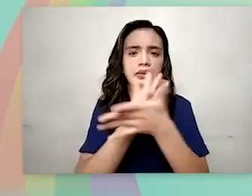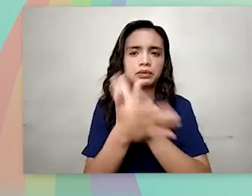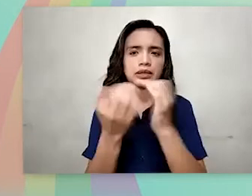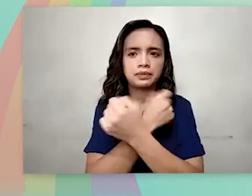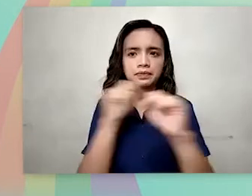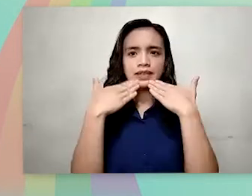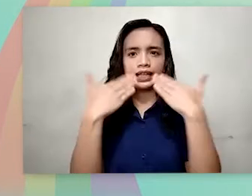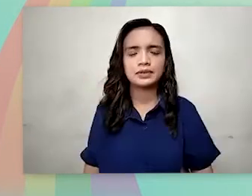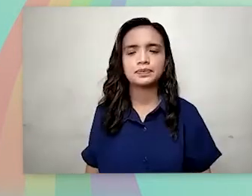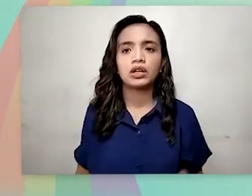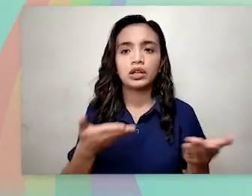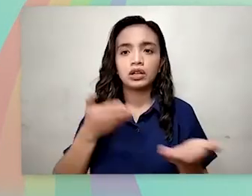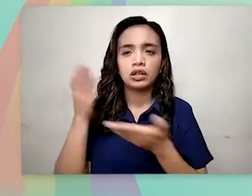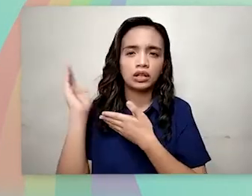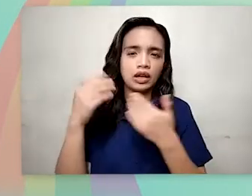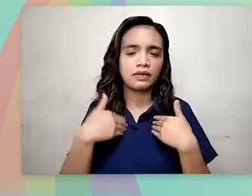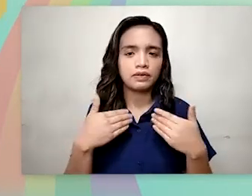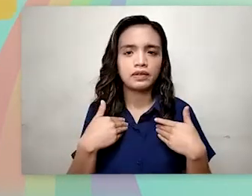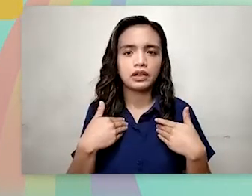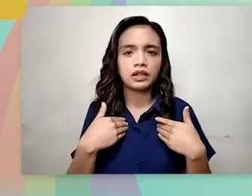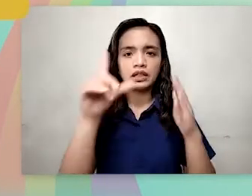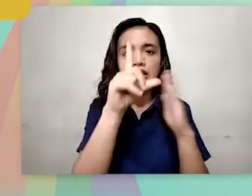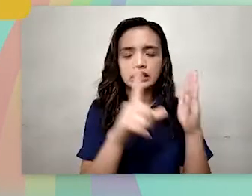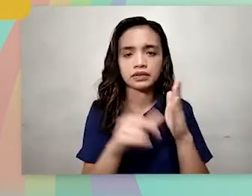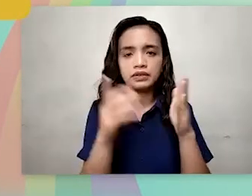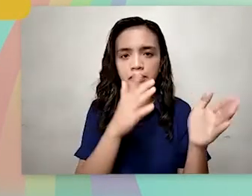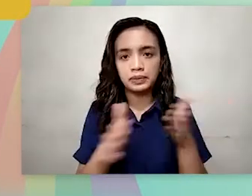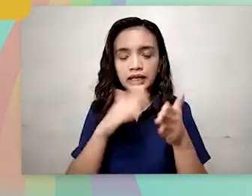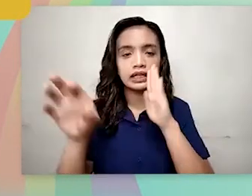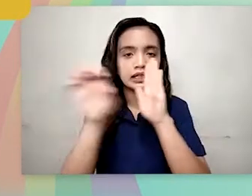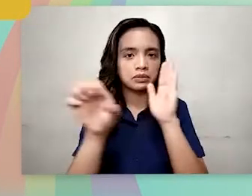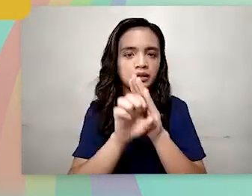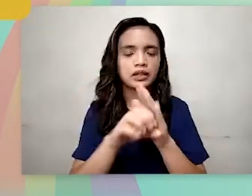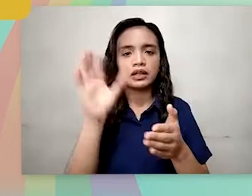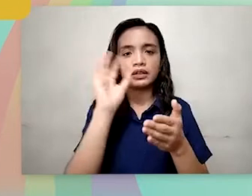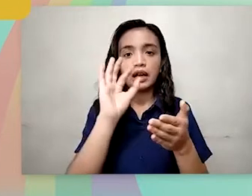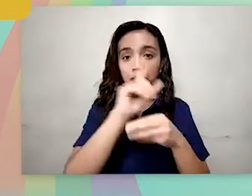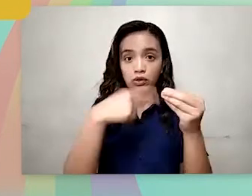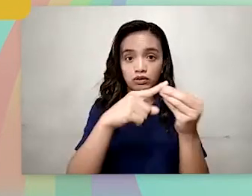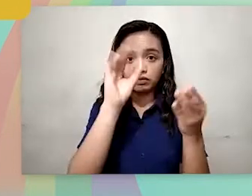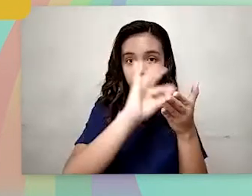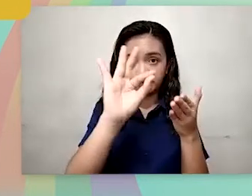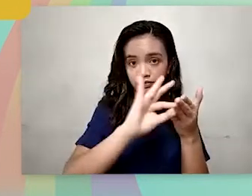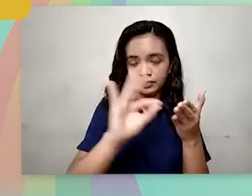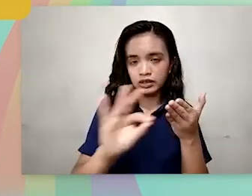you'll be safe and you'll learn as well. Yes, PhilExport has executive and legislative agenda, and as far as, for example,